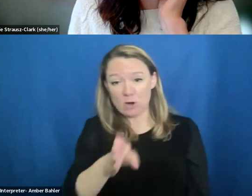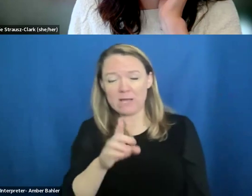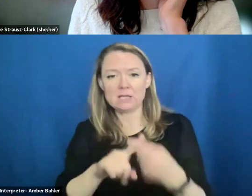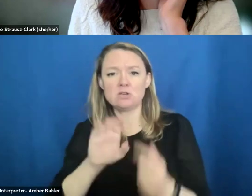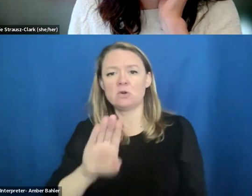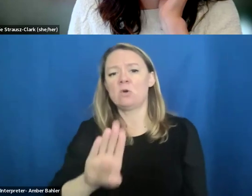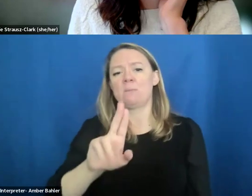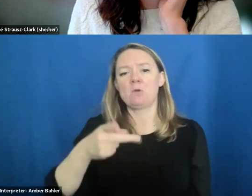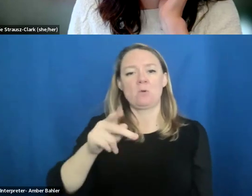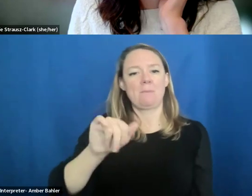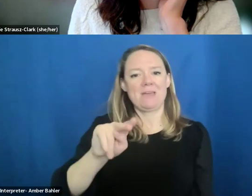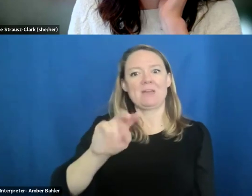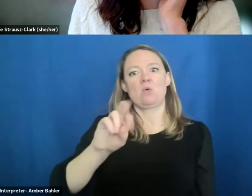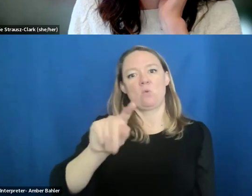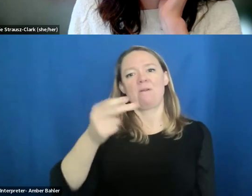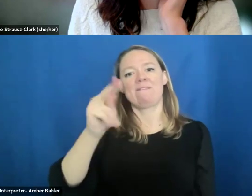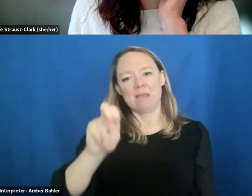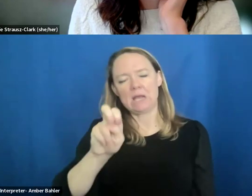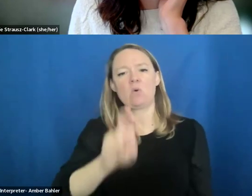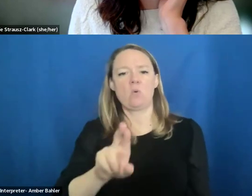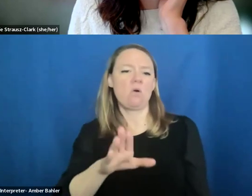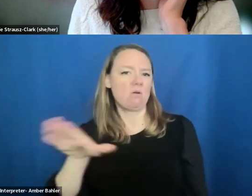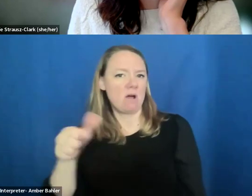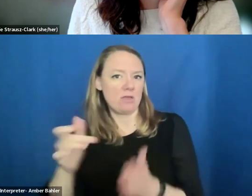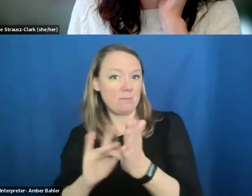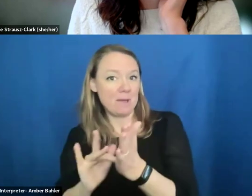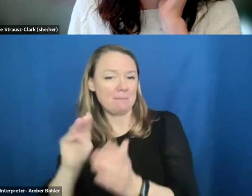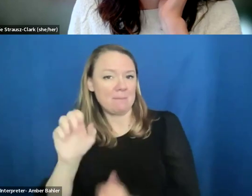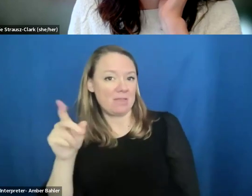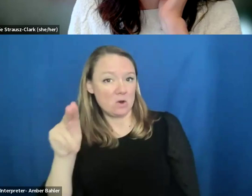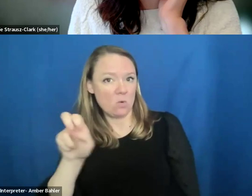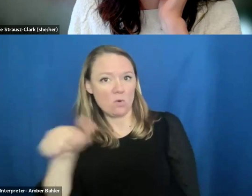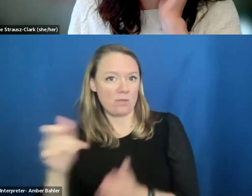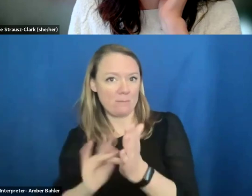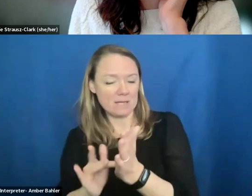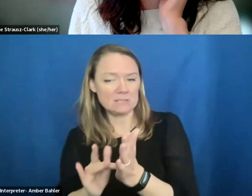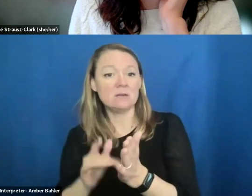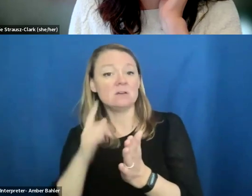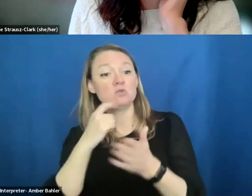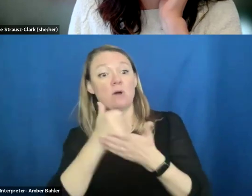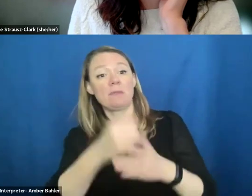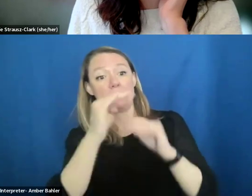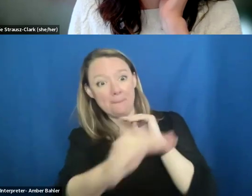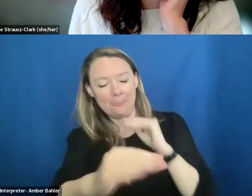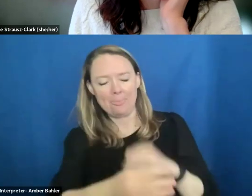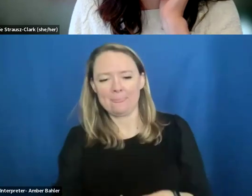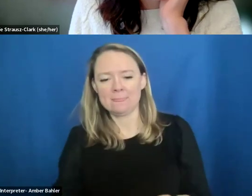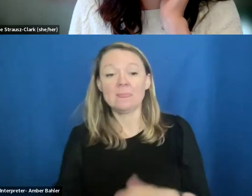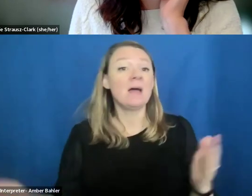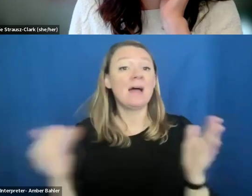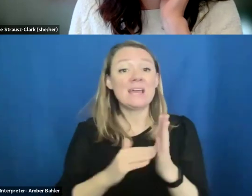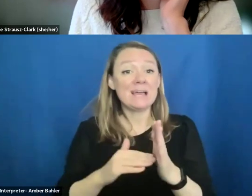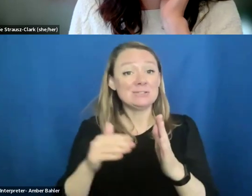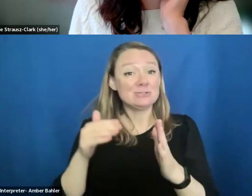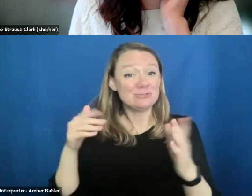and treatment of their opiate use disorder. So I think from a crisis perspective, those are important. Clearly, making